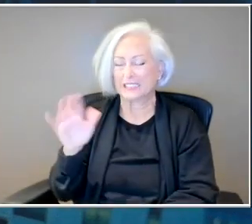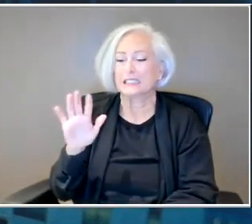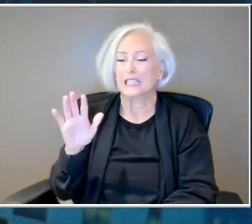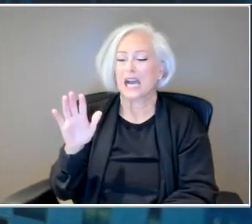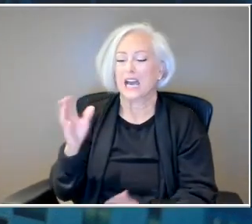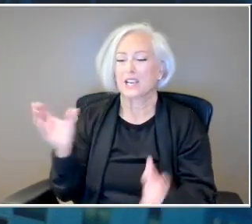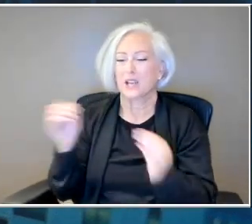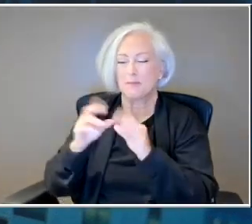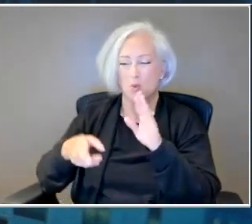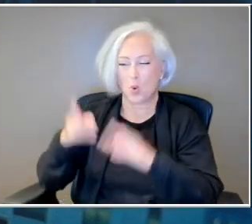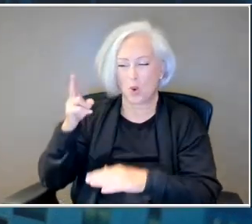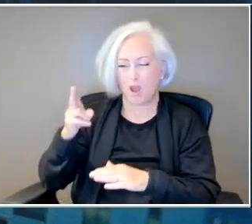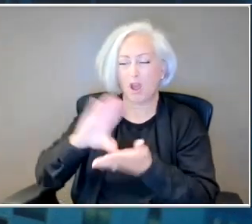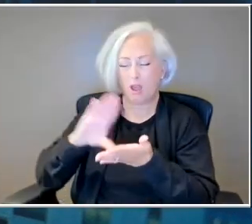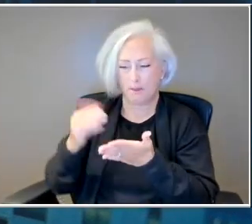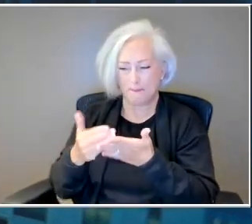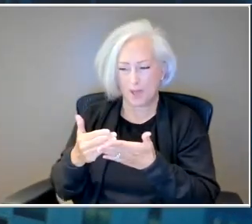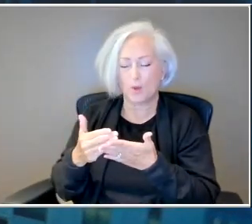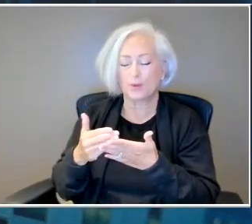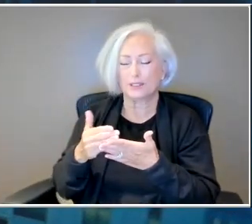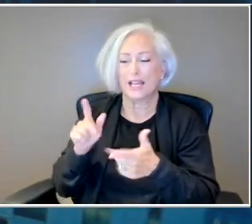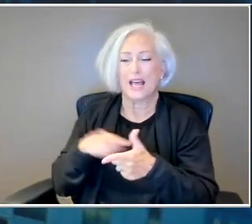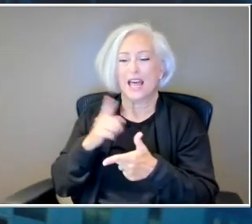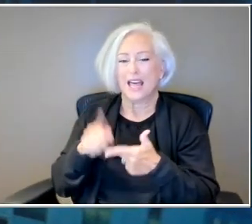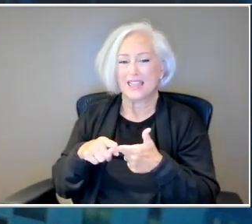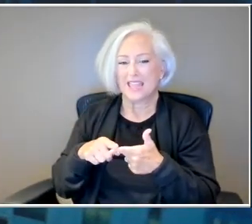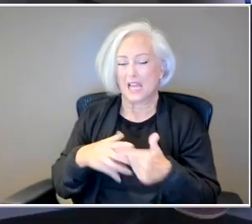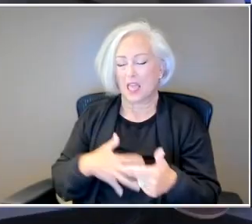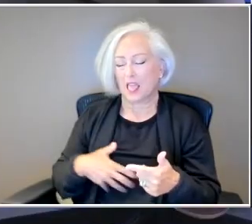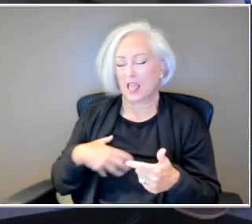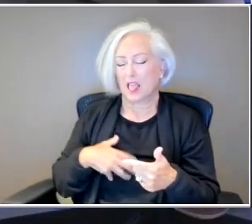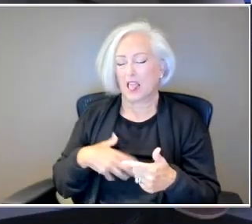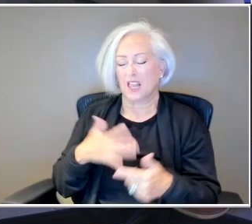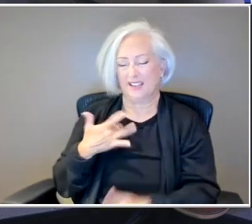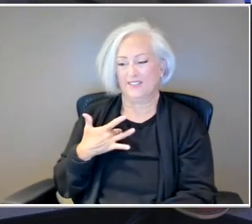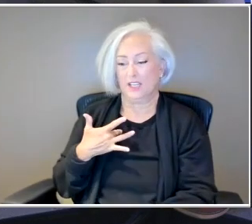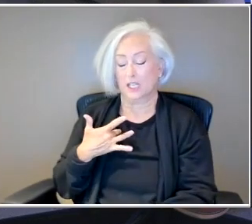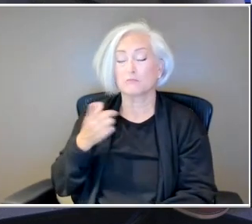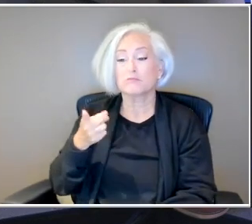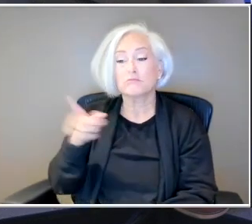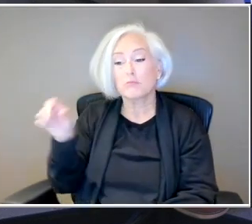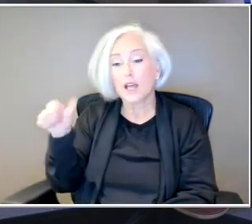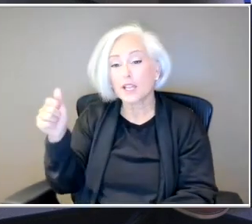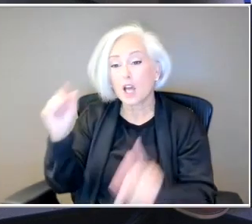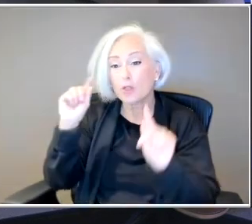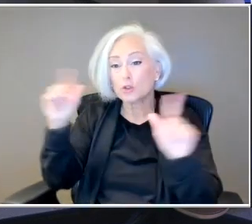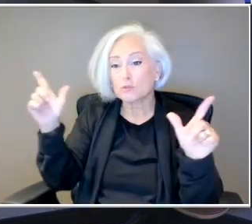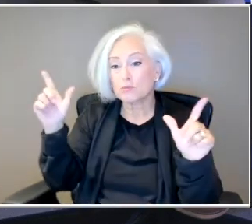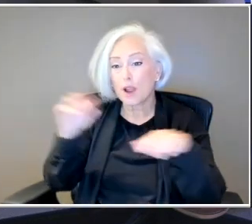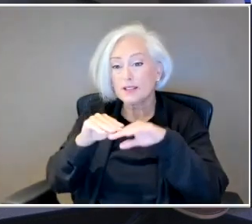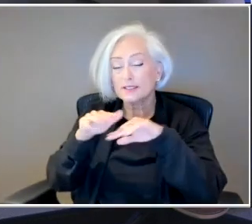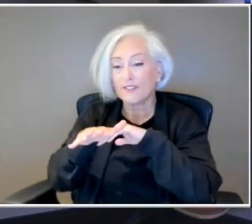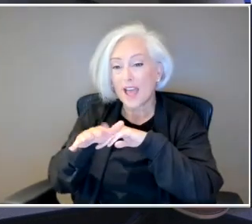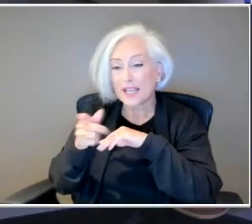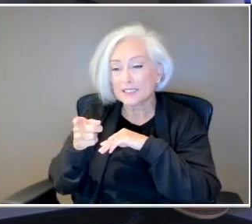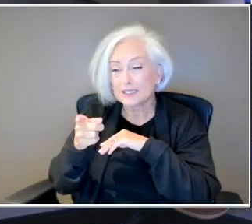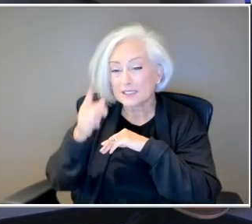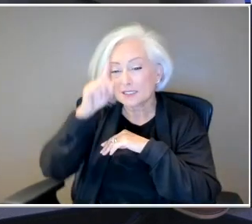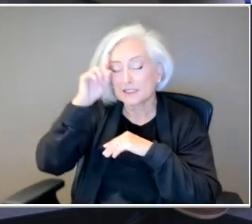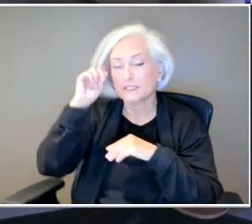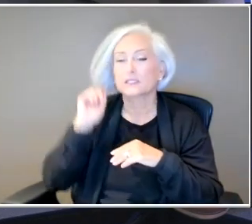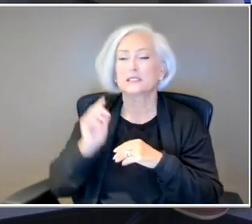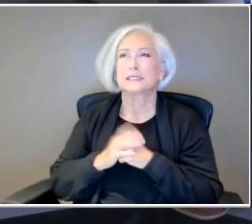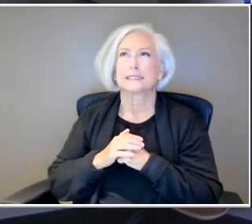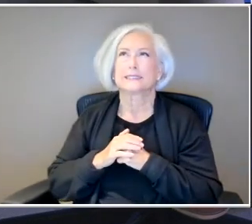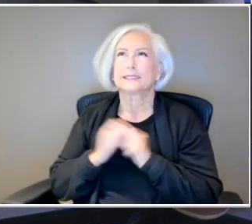did experience some not so good things. Any other surprising side effects that you weren't surprising side Did it change